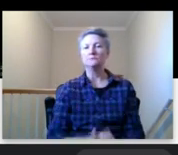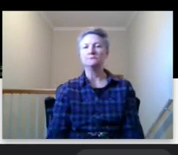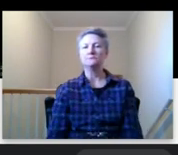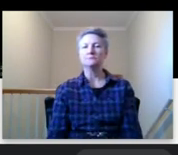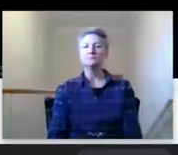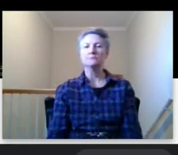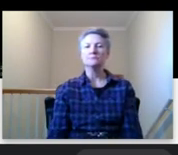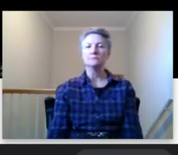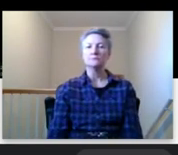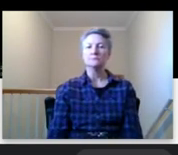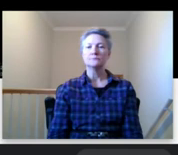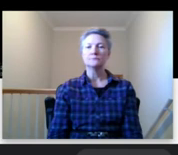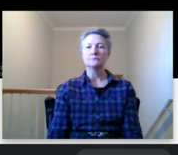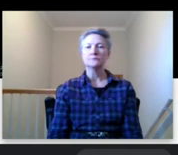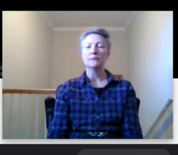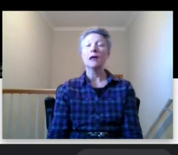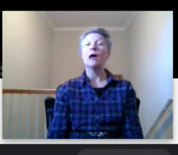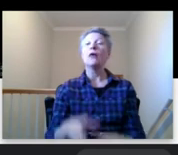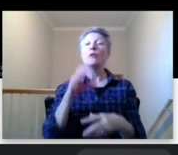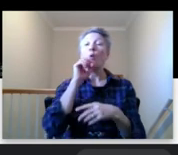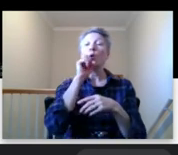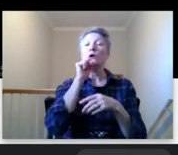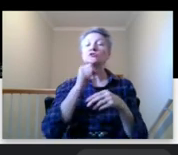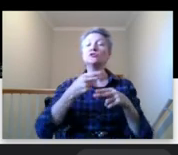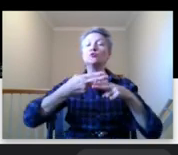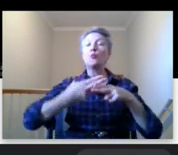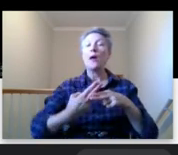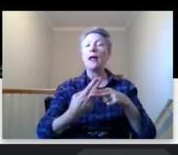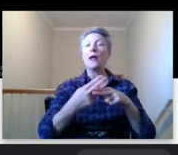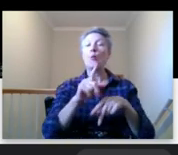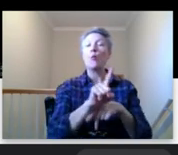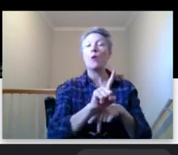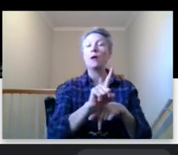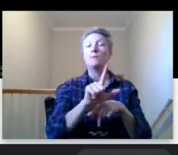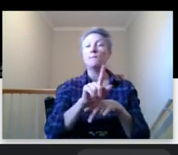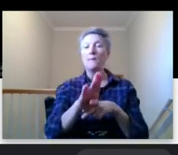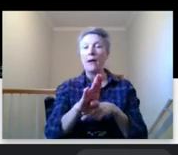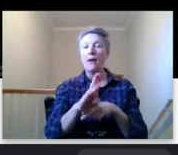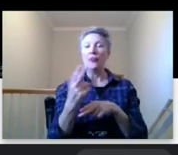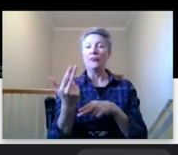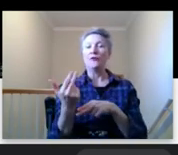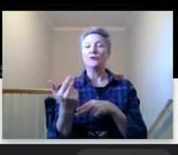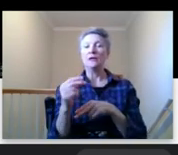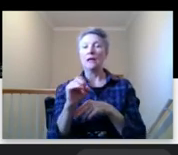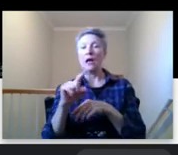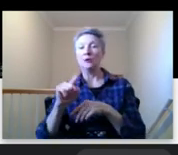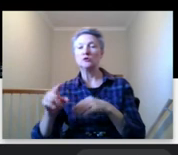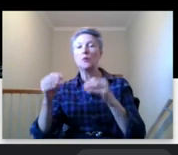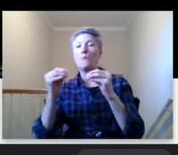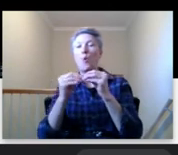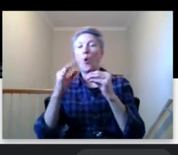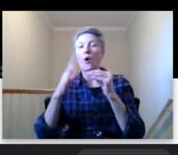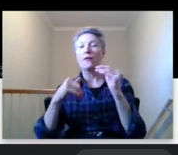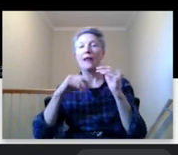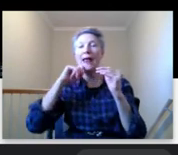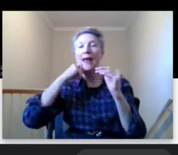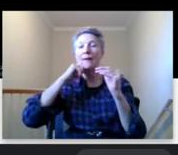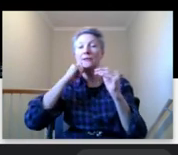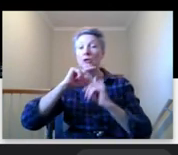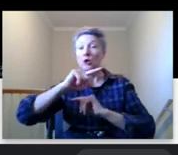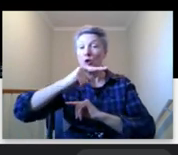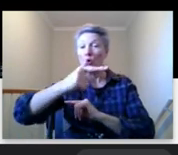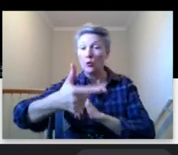ounces. So the oranges weigh 1 pound, 13 ounces more than the apples. All right, guys, it's your turn to try